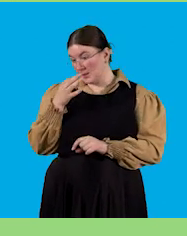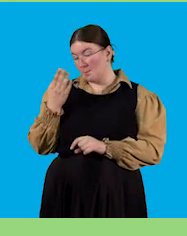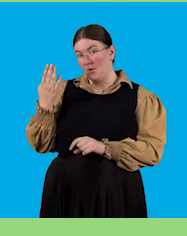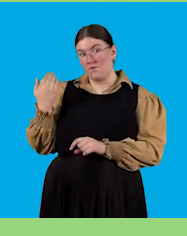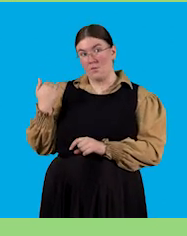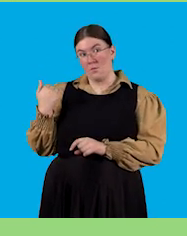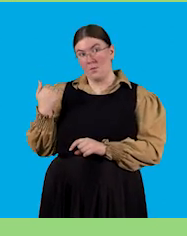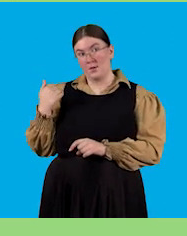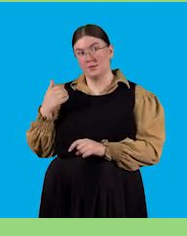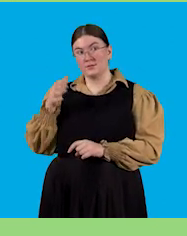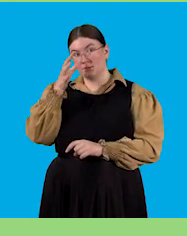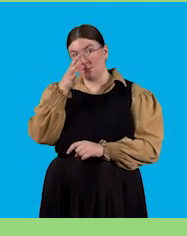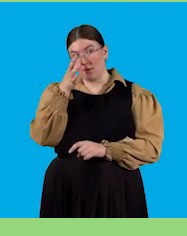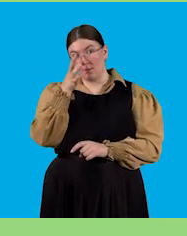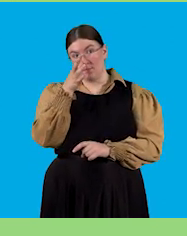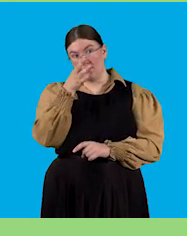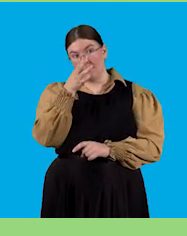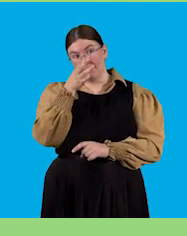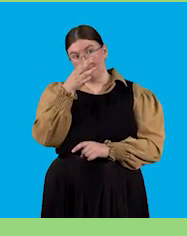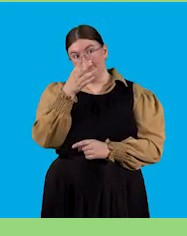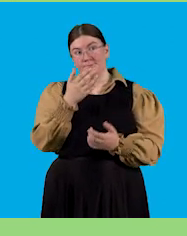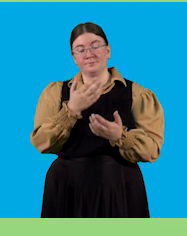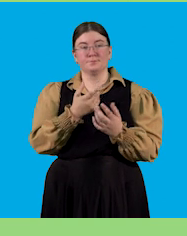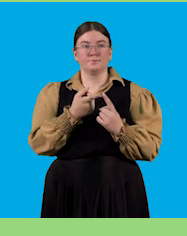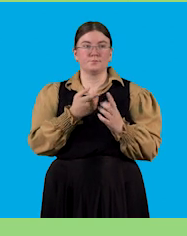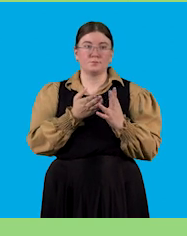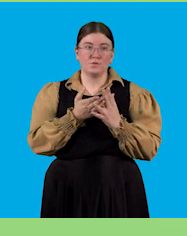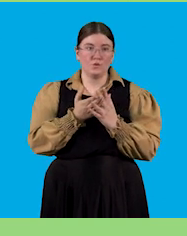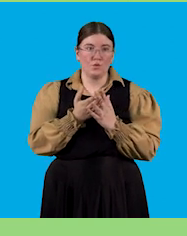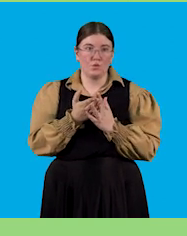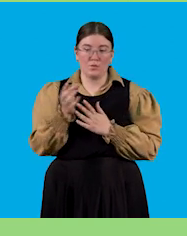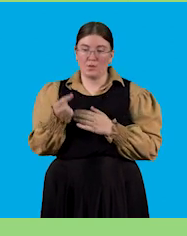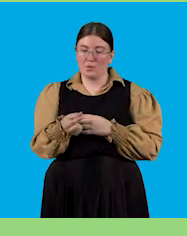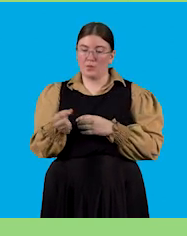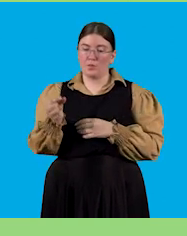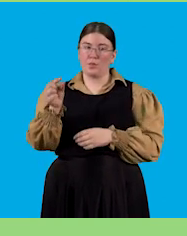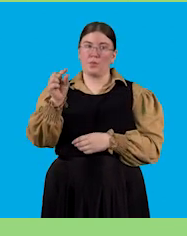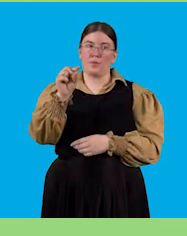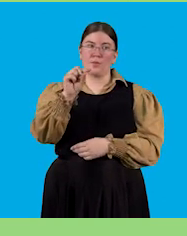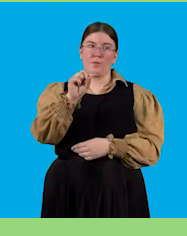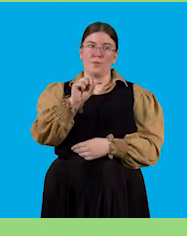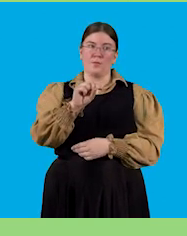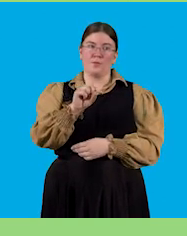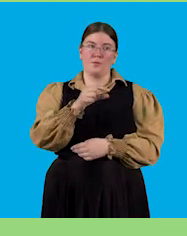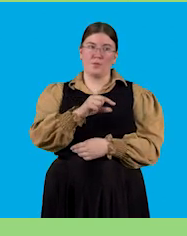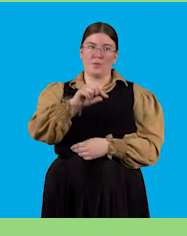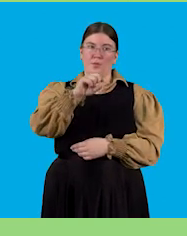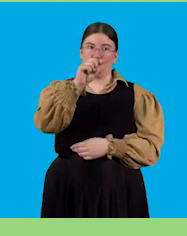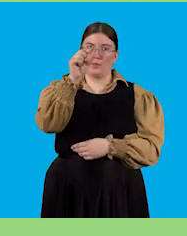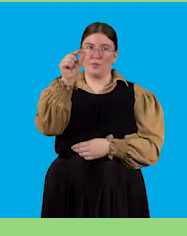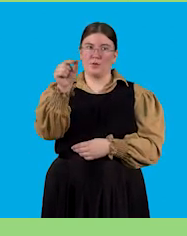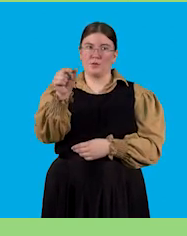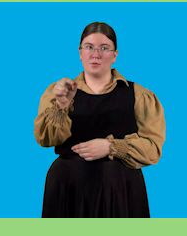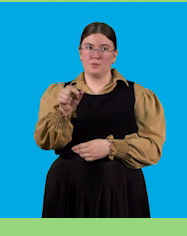question, sperm in the semen will travel through that duct called the sperm duct or the vas